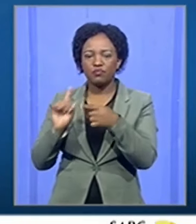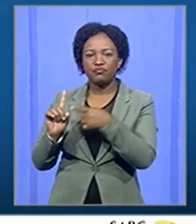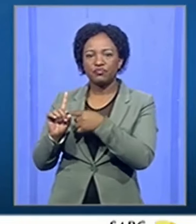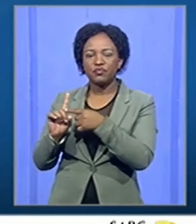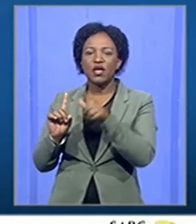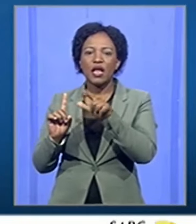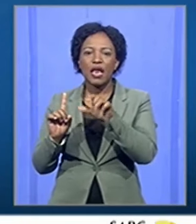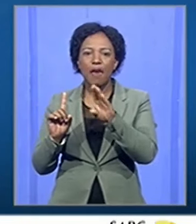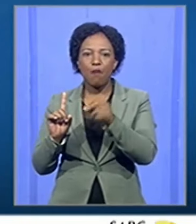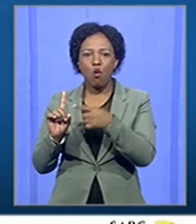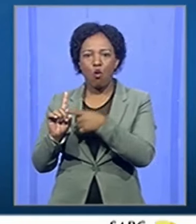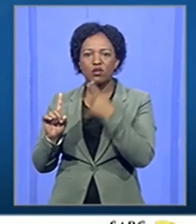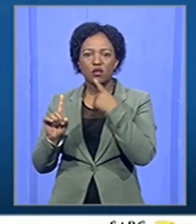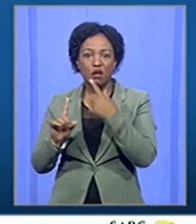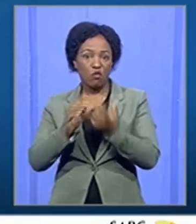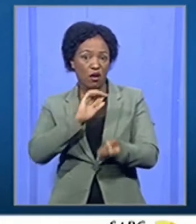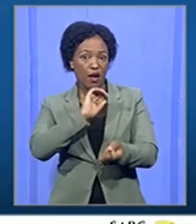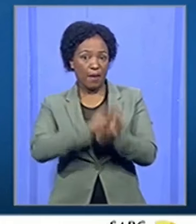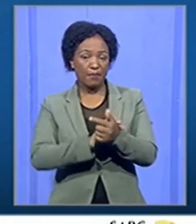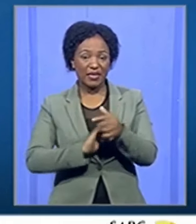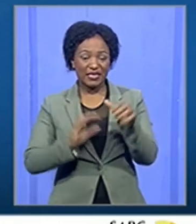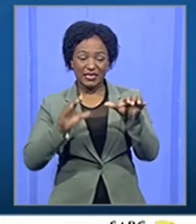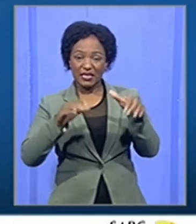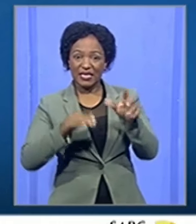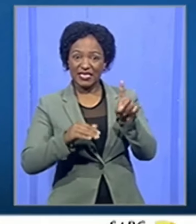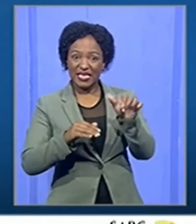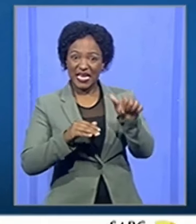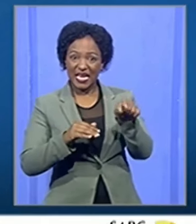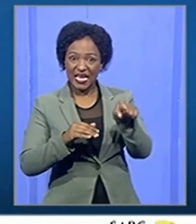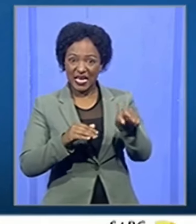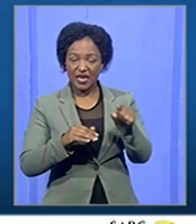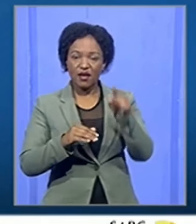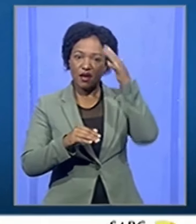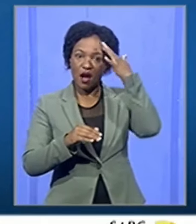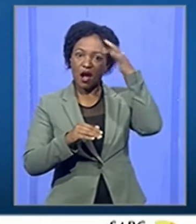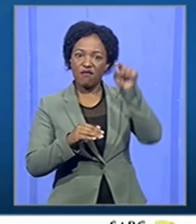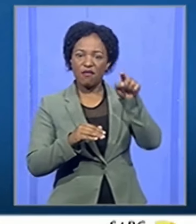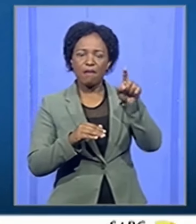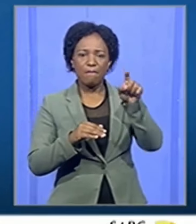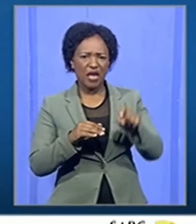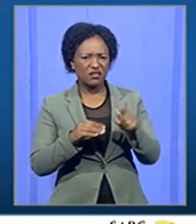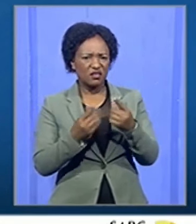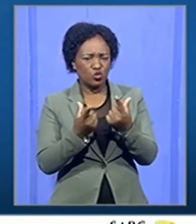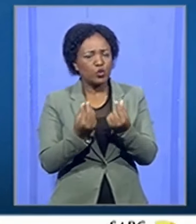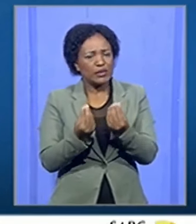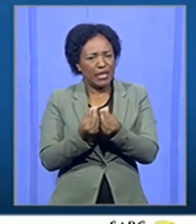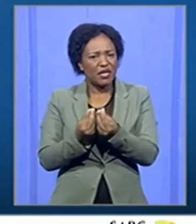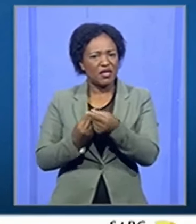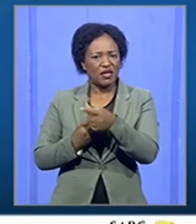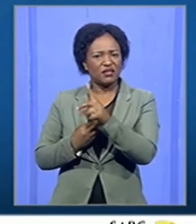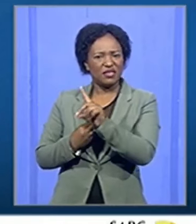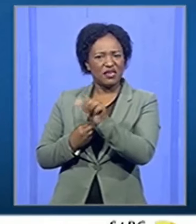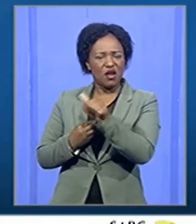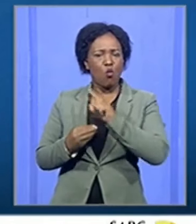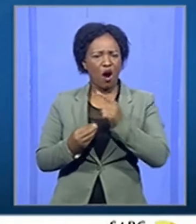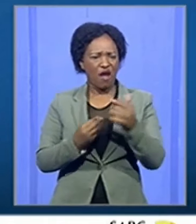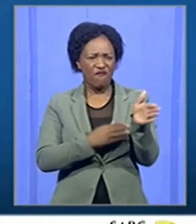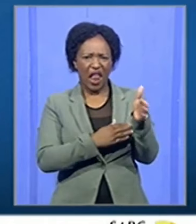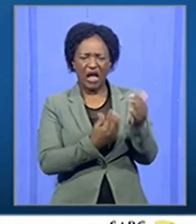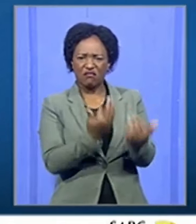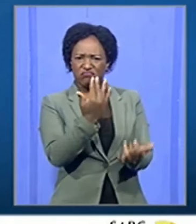se diregitšego ka mokgatlo wa DA, mmušo o swanela ke go tšea magato kgatlhanong le DA ka go fiša flaga